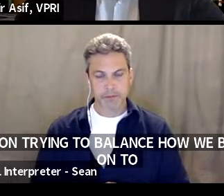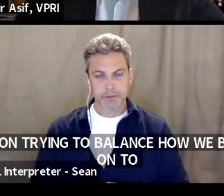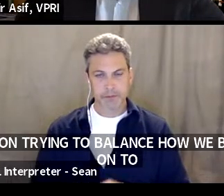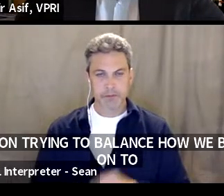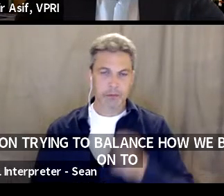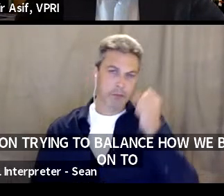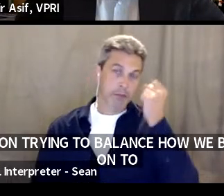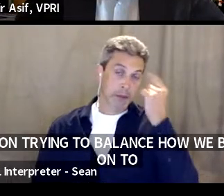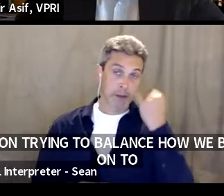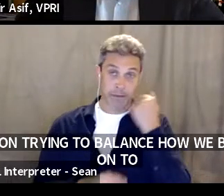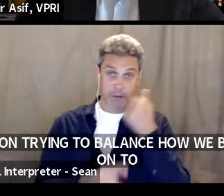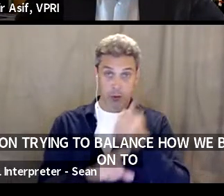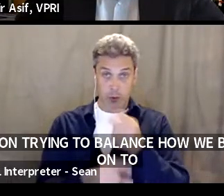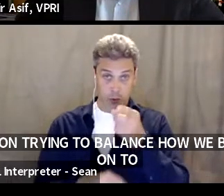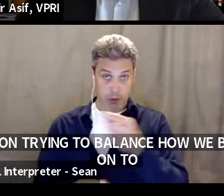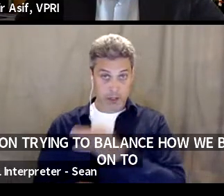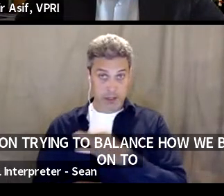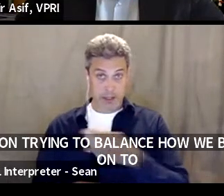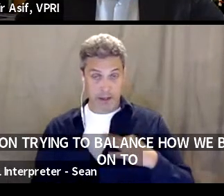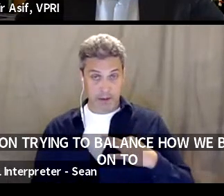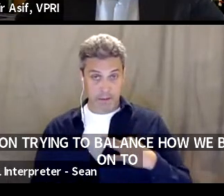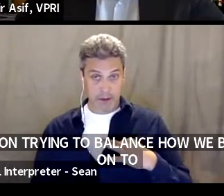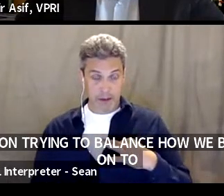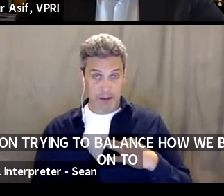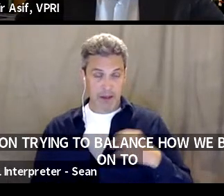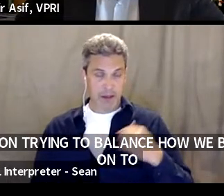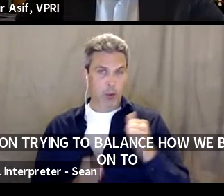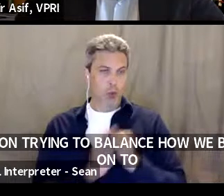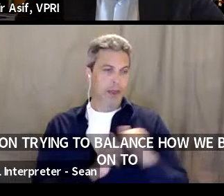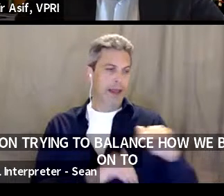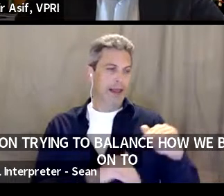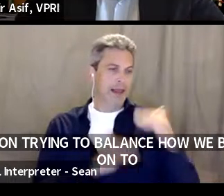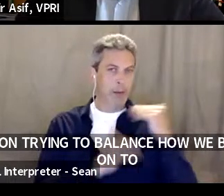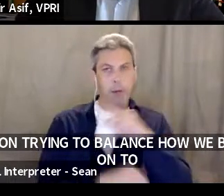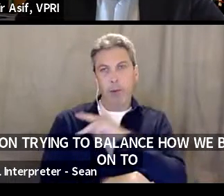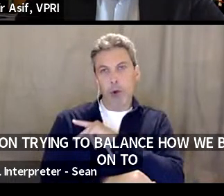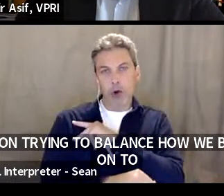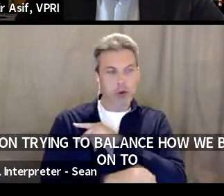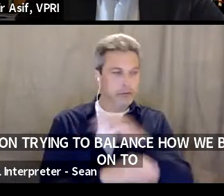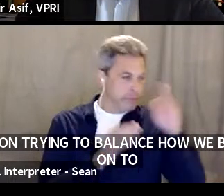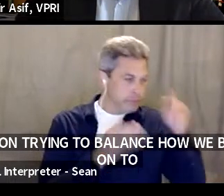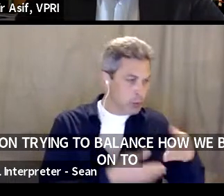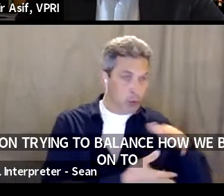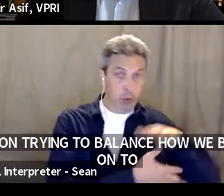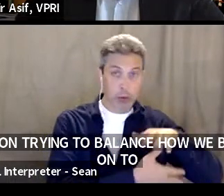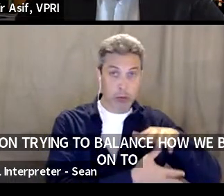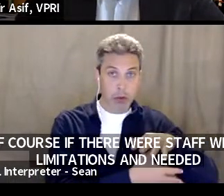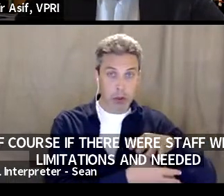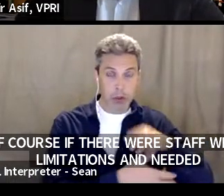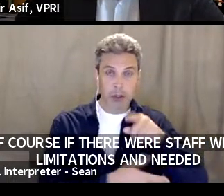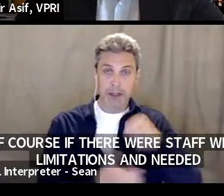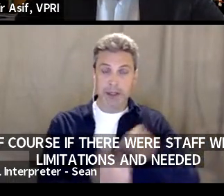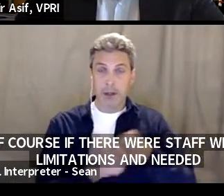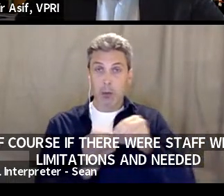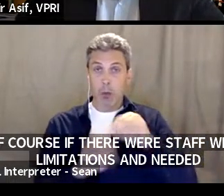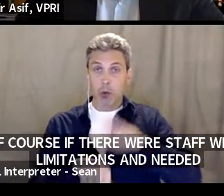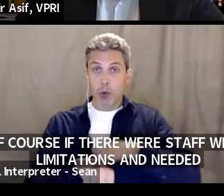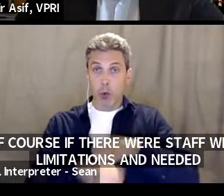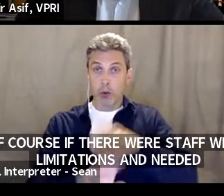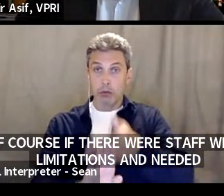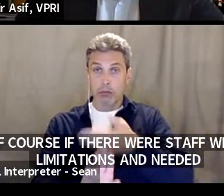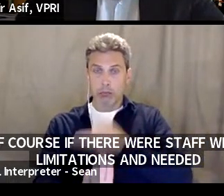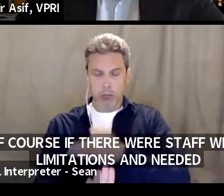certain limitations and needed a bit more notice, we would of course be accommodating those challenges.